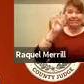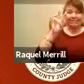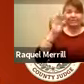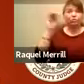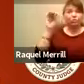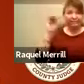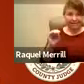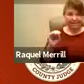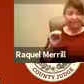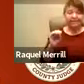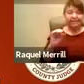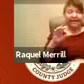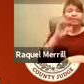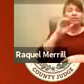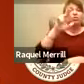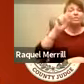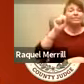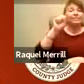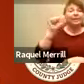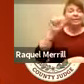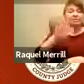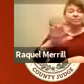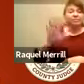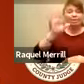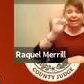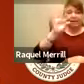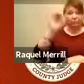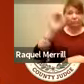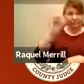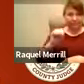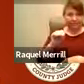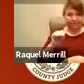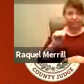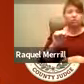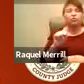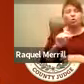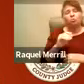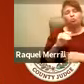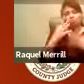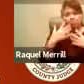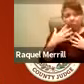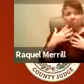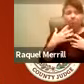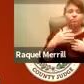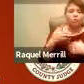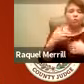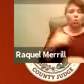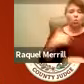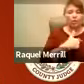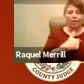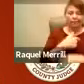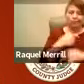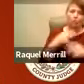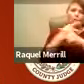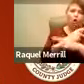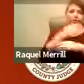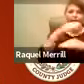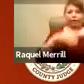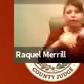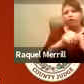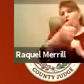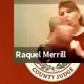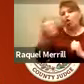11.76%, and the United States is at 9%. So unfortunately, we have been doing worse than